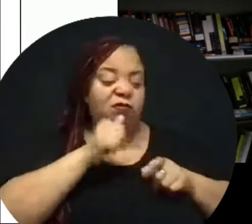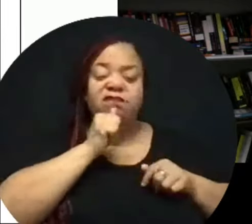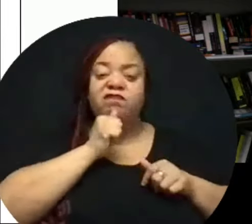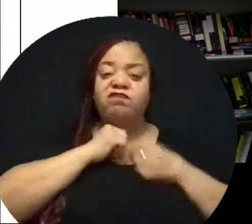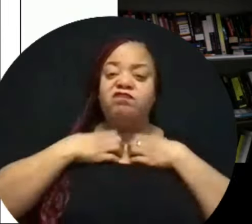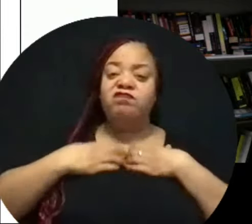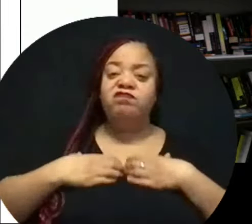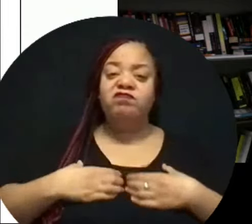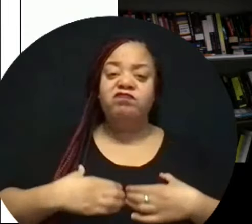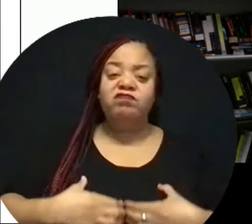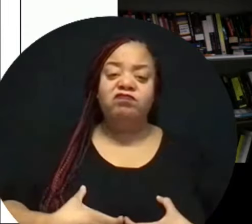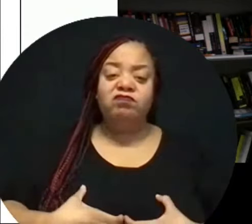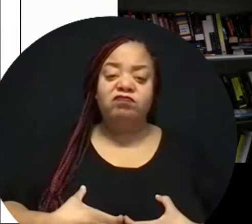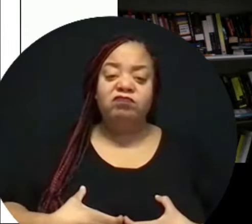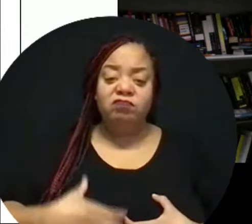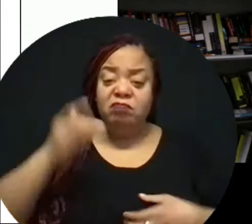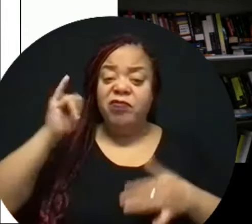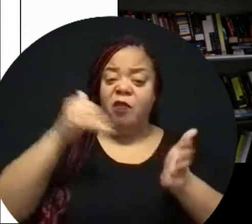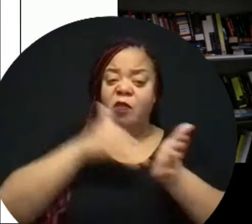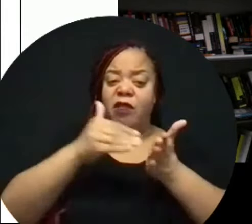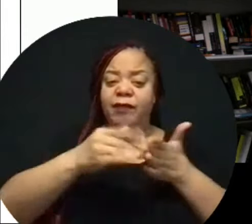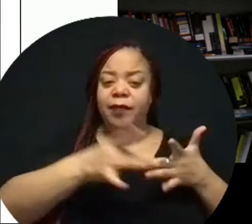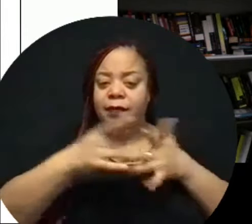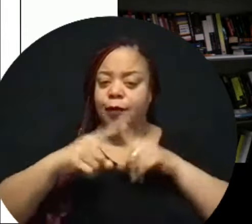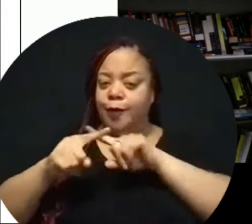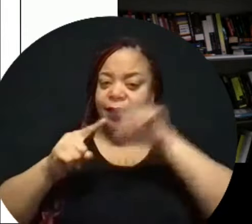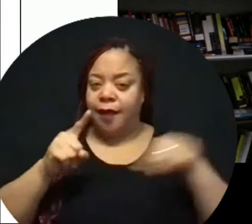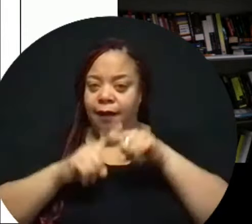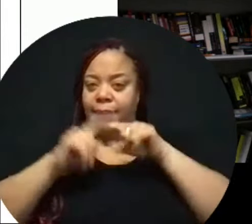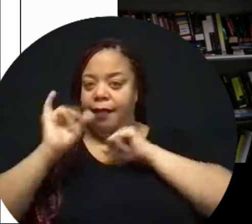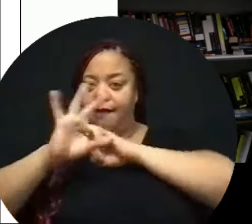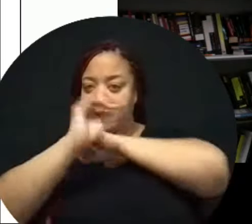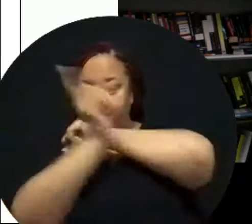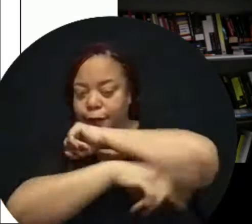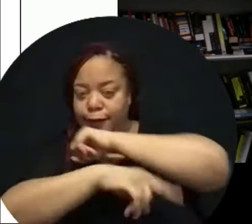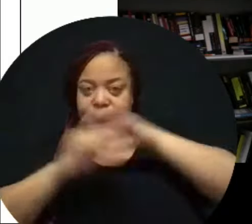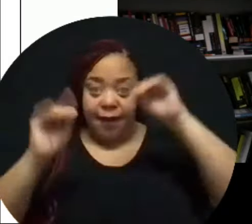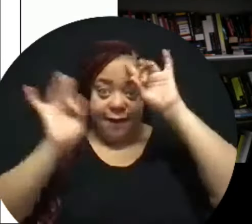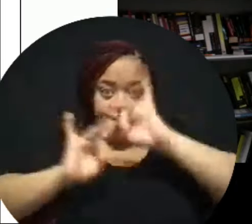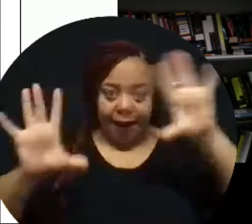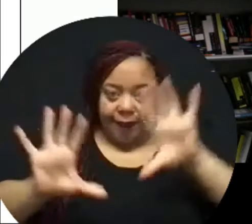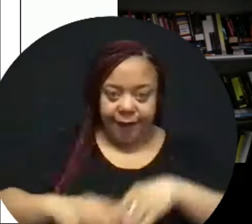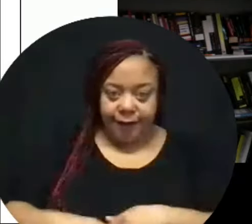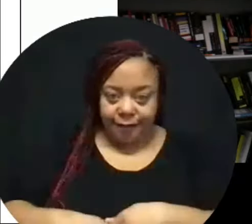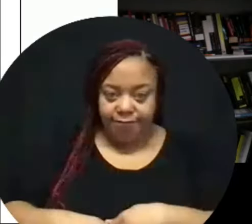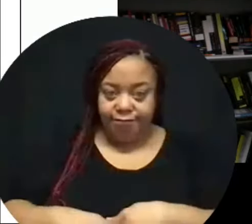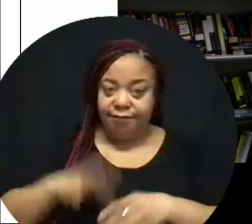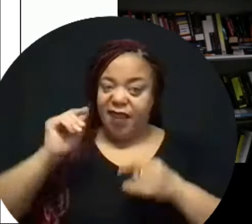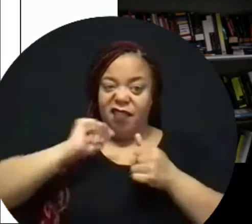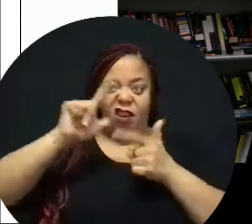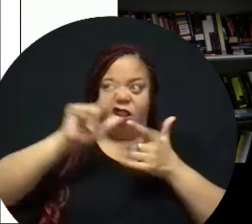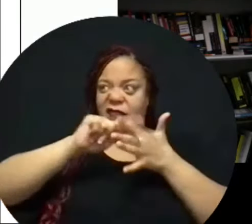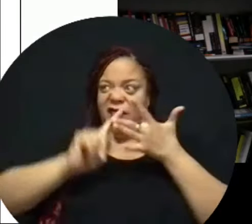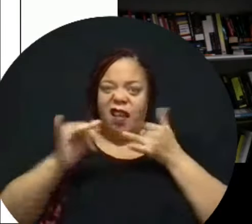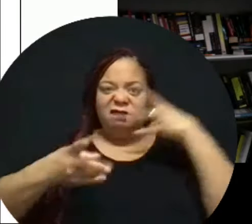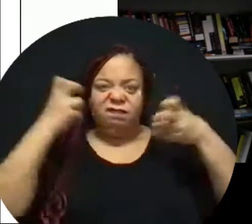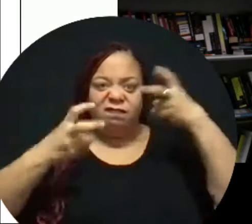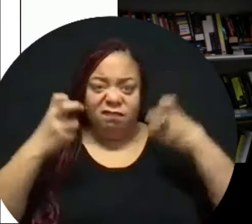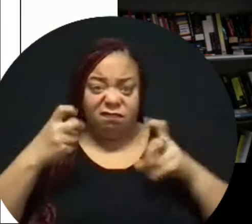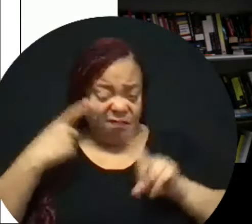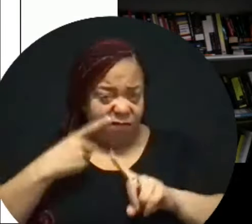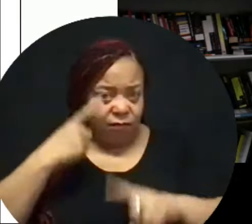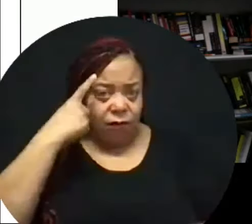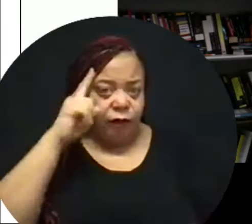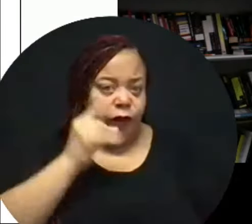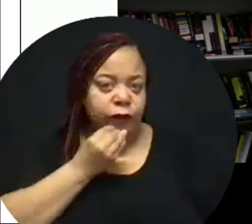punishment and violence and all of that for theft, for food. So, for example, in the 1650s and